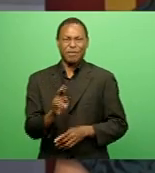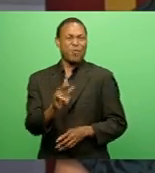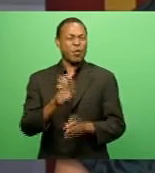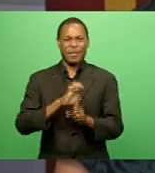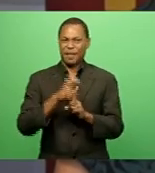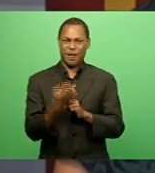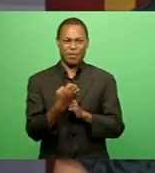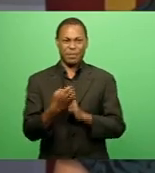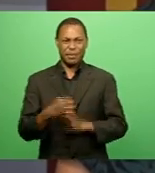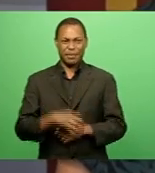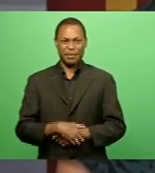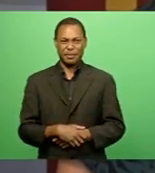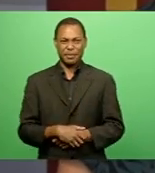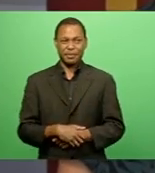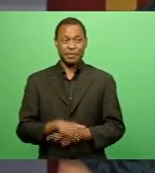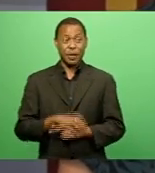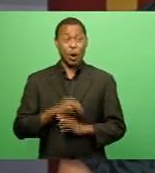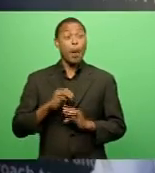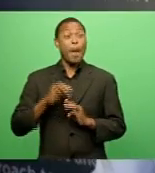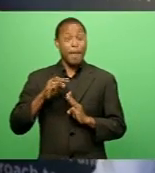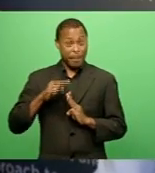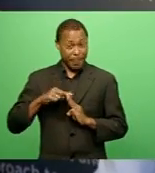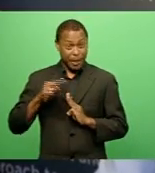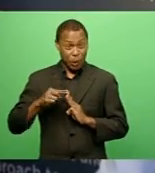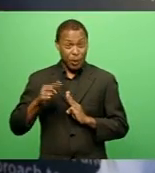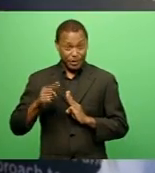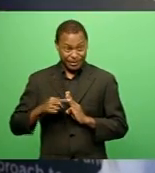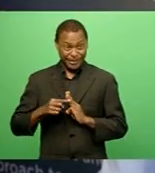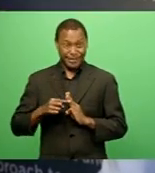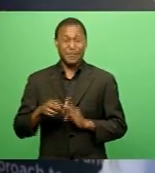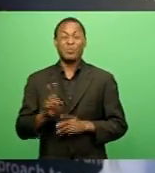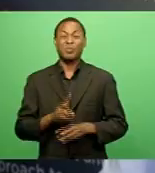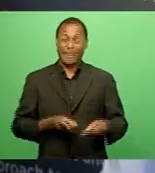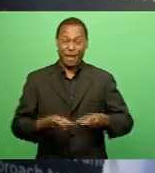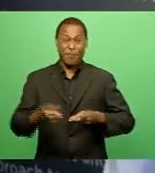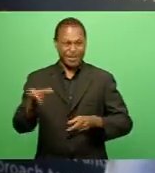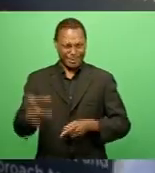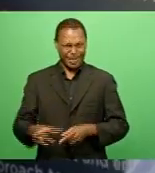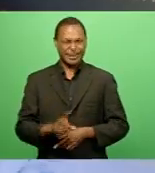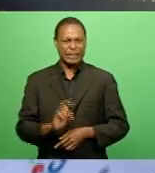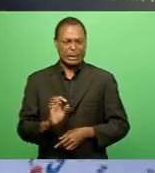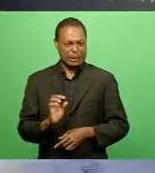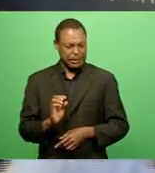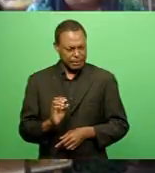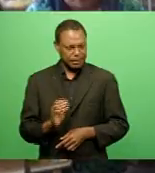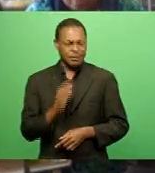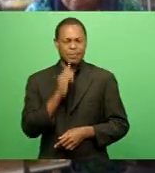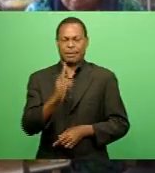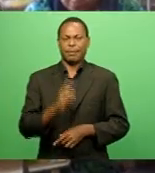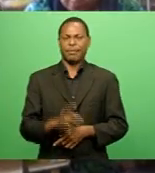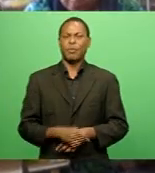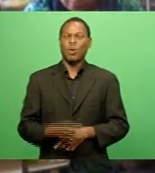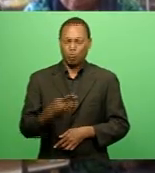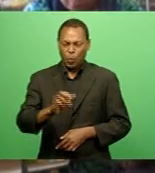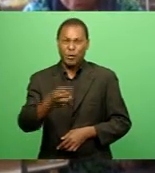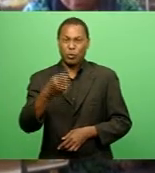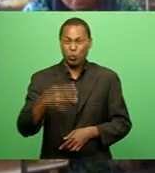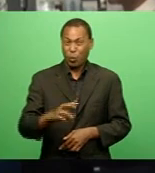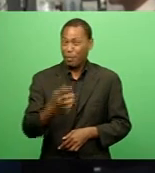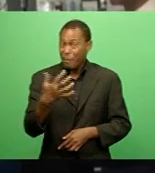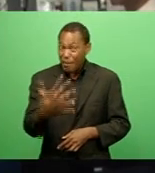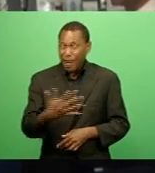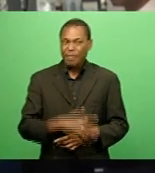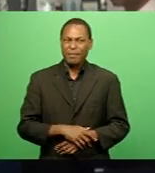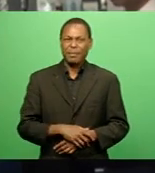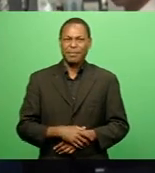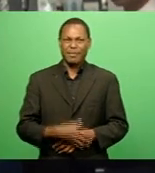in. McDonald's Managing Director Mark McElrath says they are committed to reducing their waste footprint by 2025. This is an